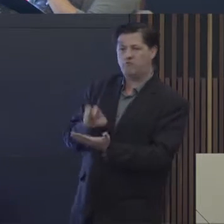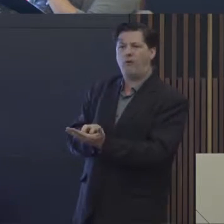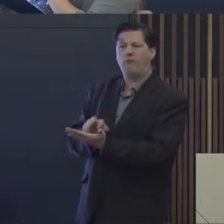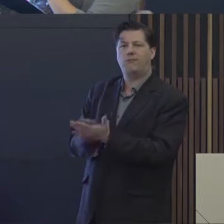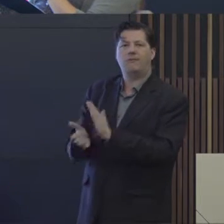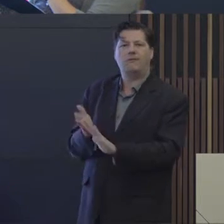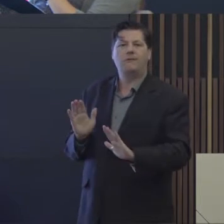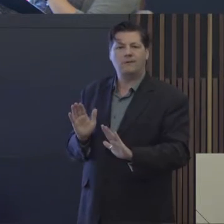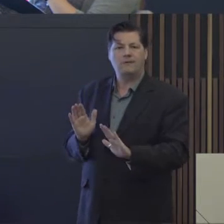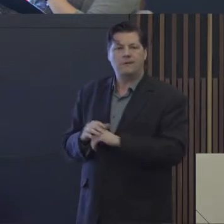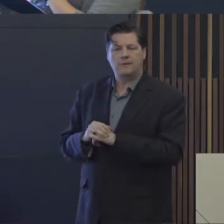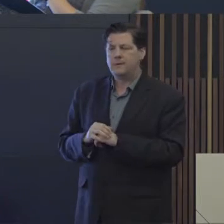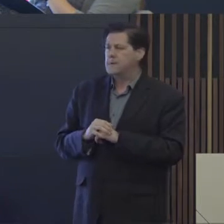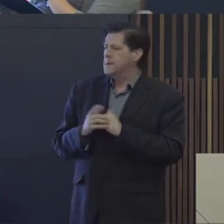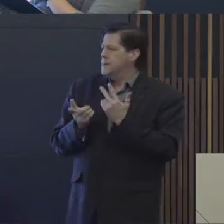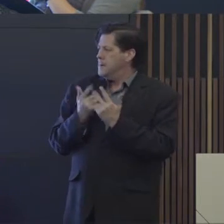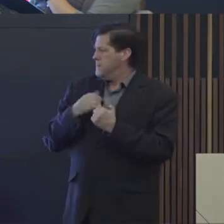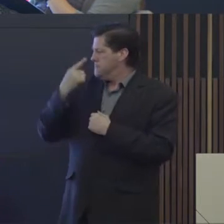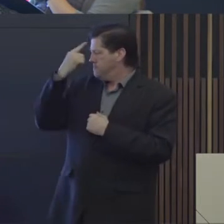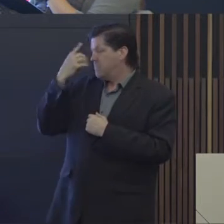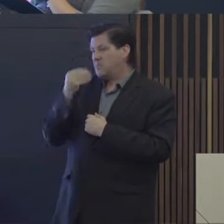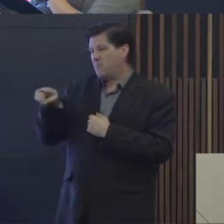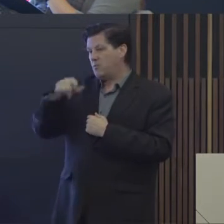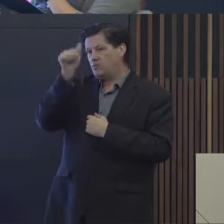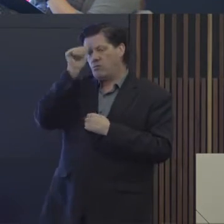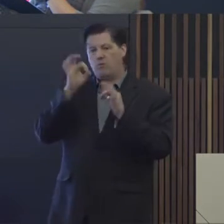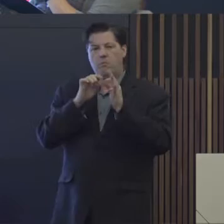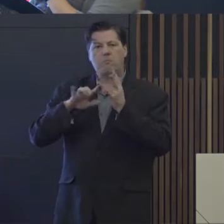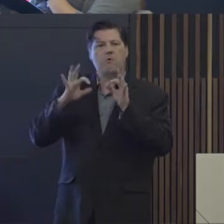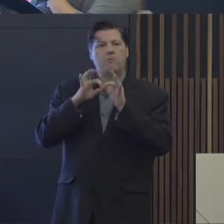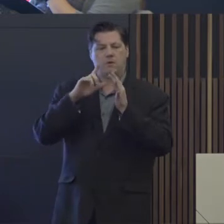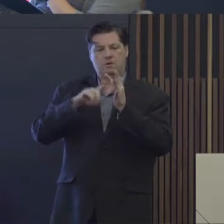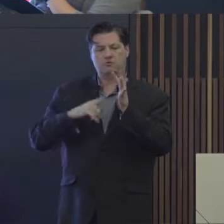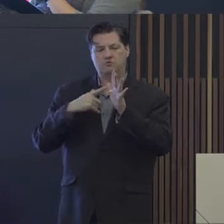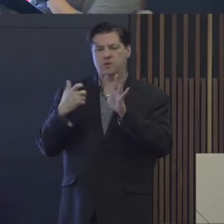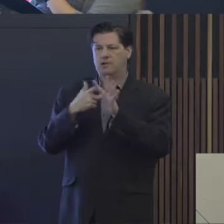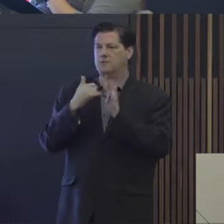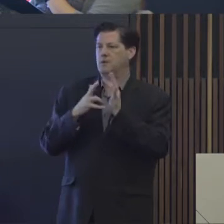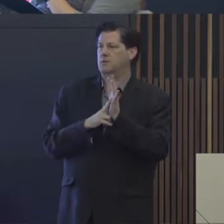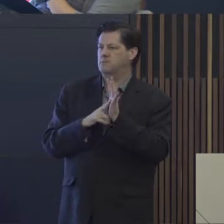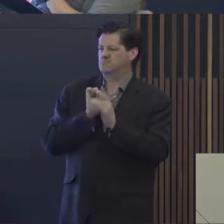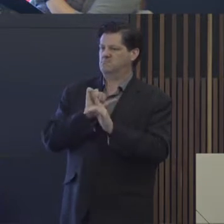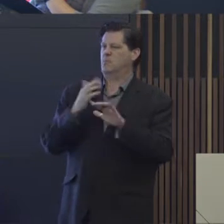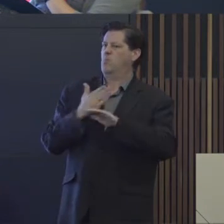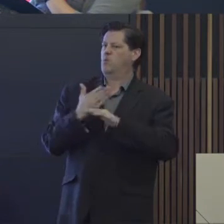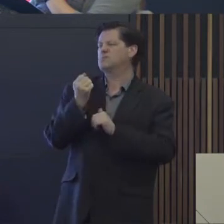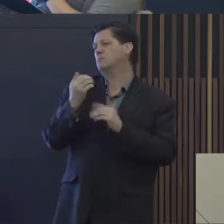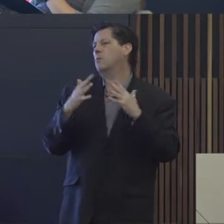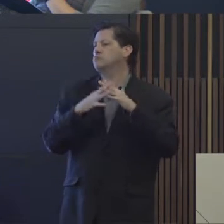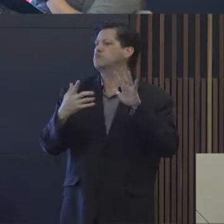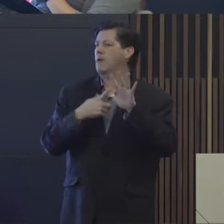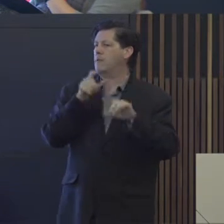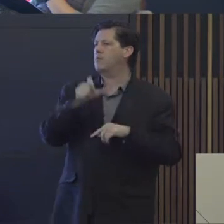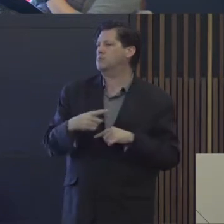think the other thing some of you will be familiar with Bob Jackson's work. Bob Jackson from Western Australia, and